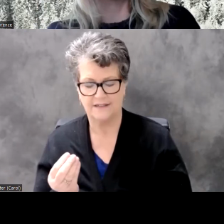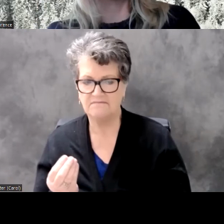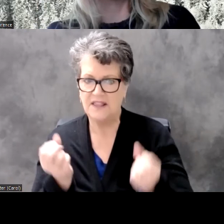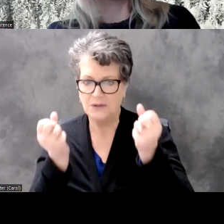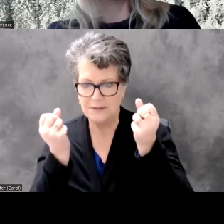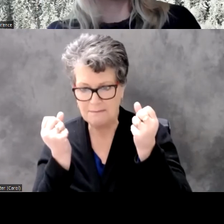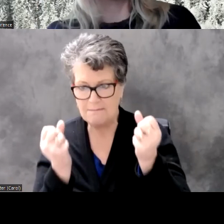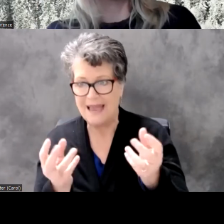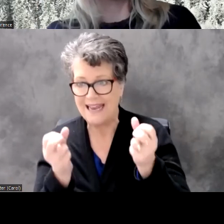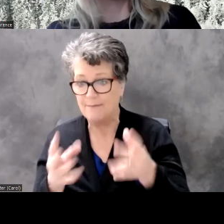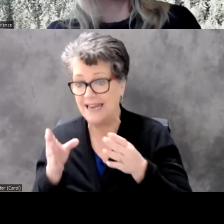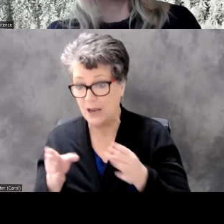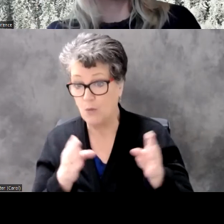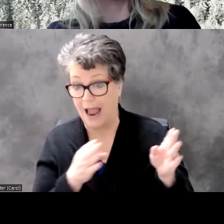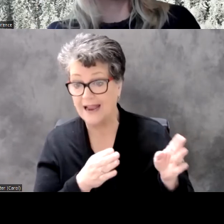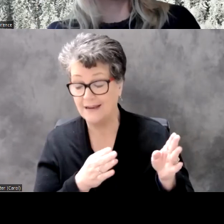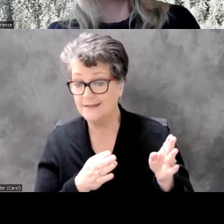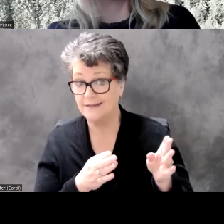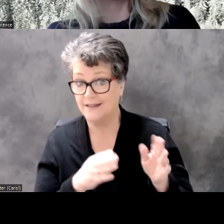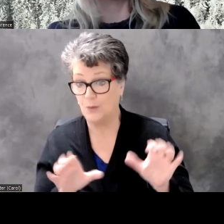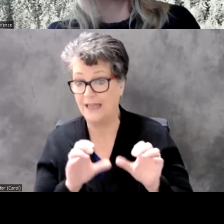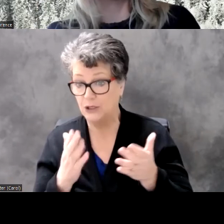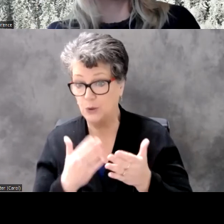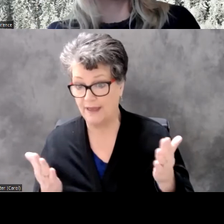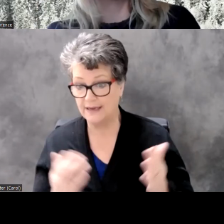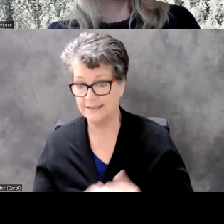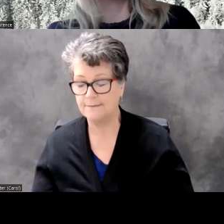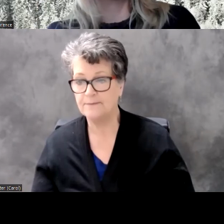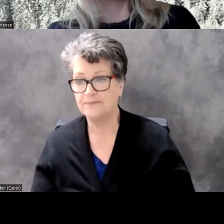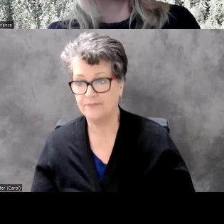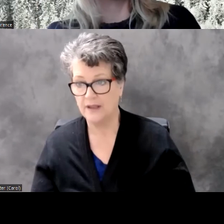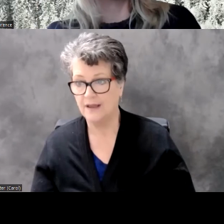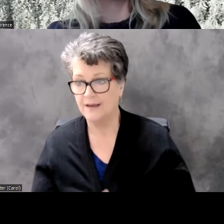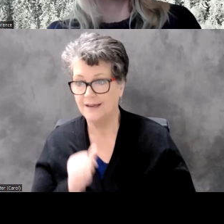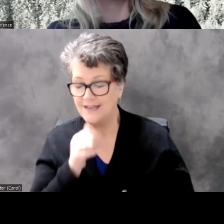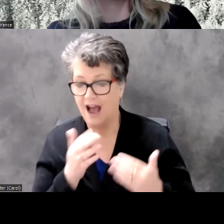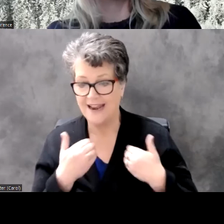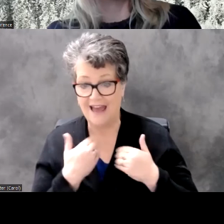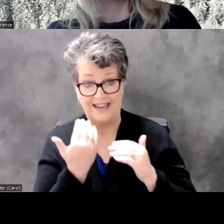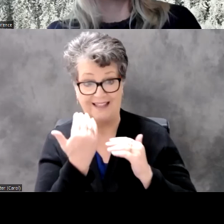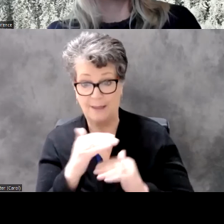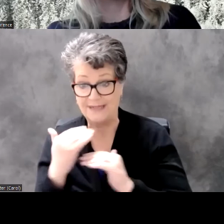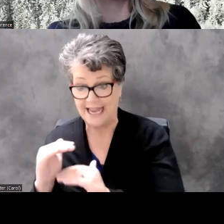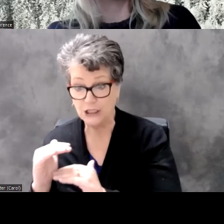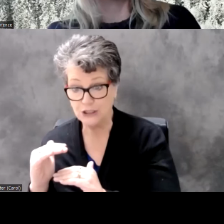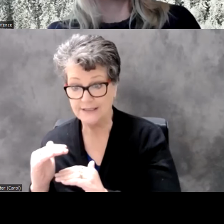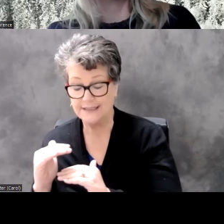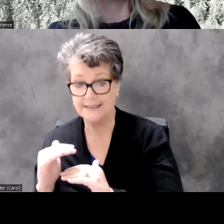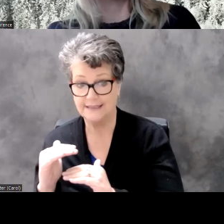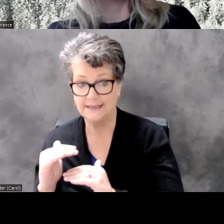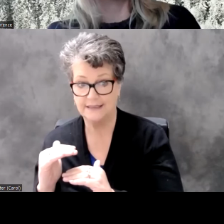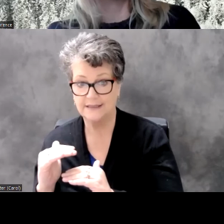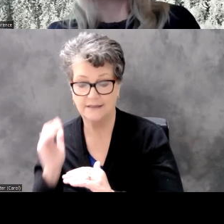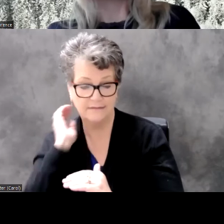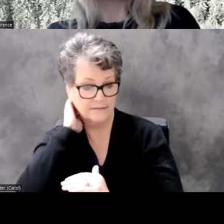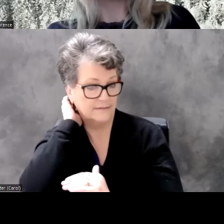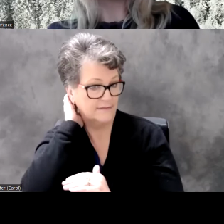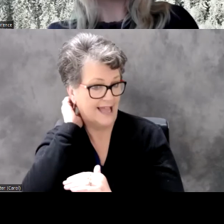many ways that things can be done. So I think, not having limitations in those ways can